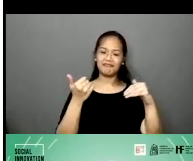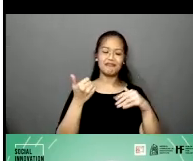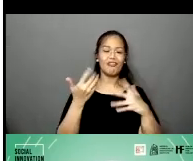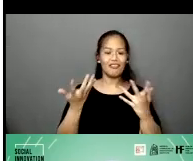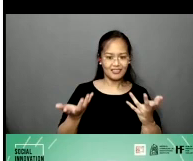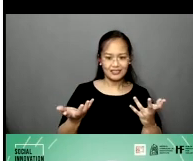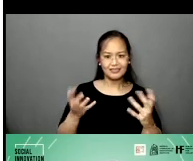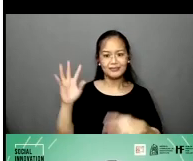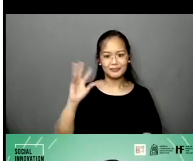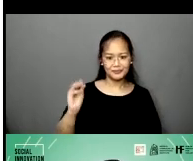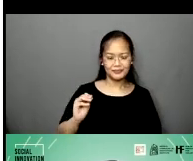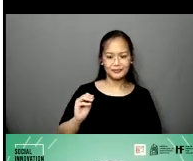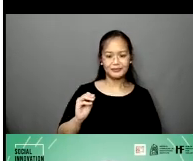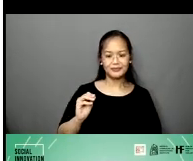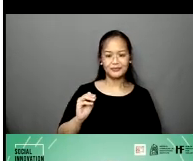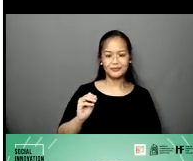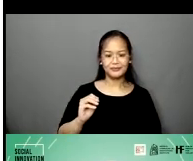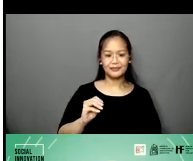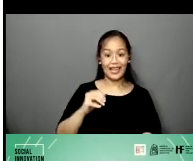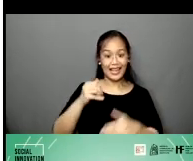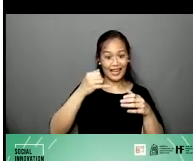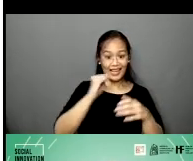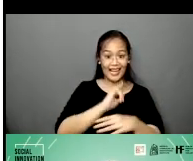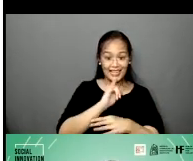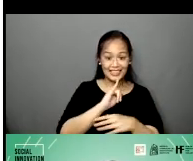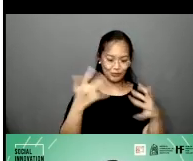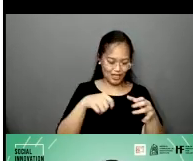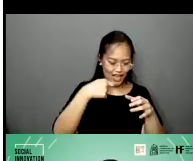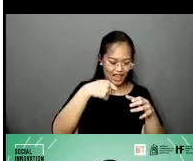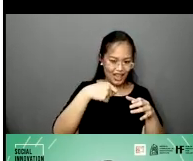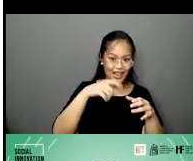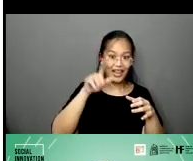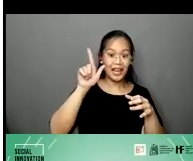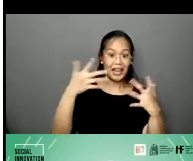that other than the ice cream, it would be fun to just try eating your spoon.